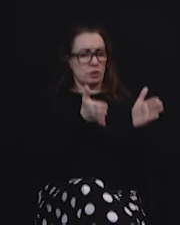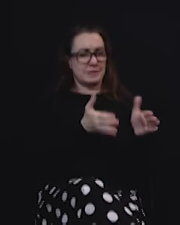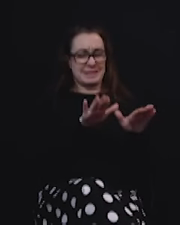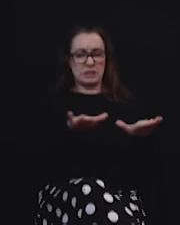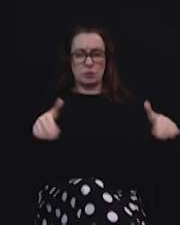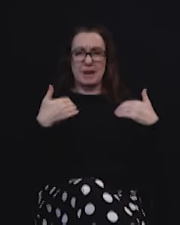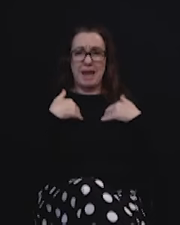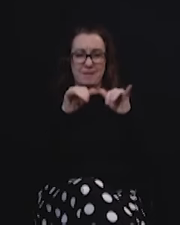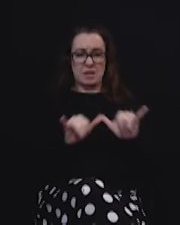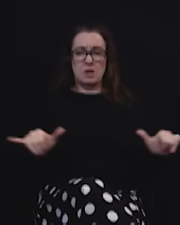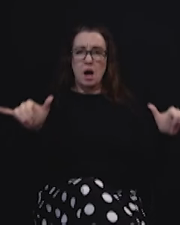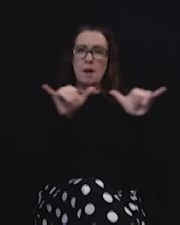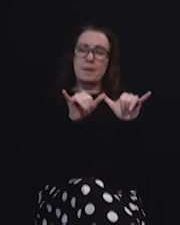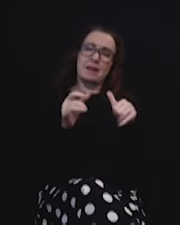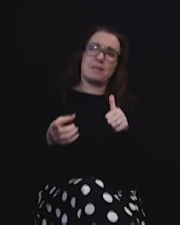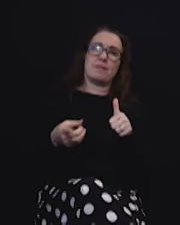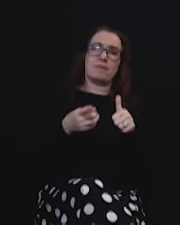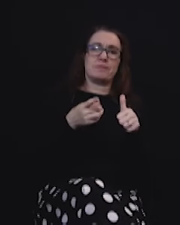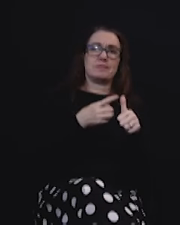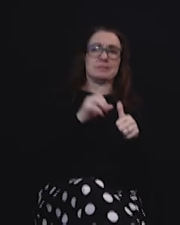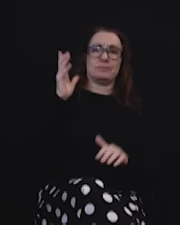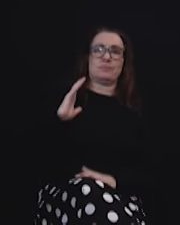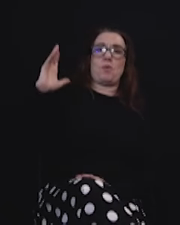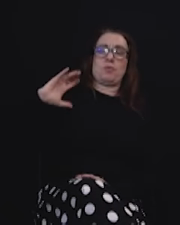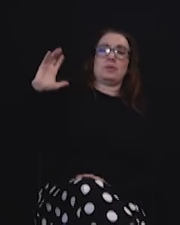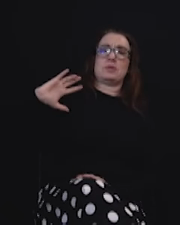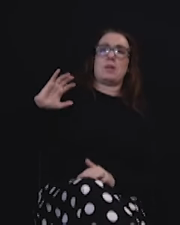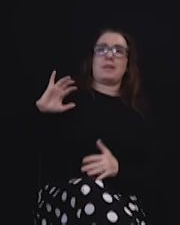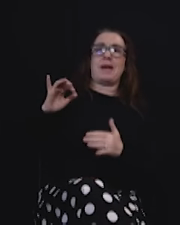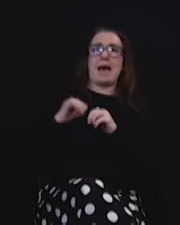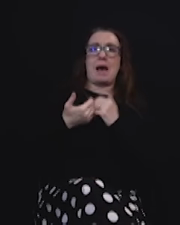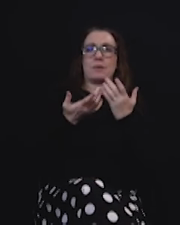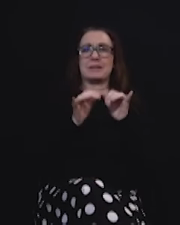in common in first century ancient Israel? That's the question.